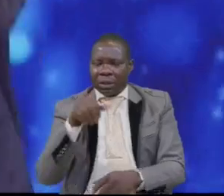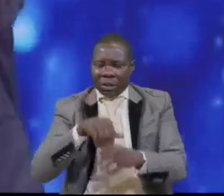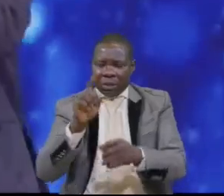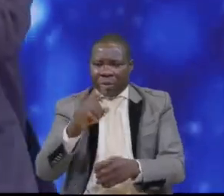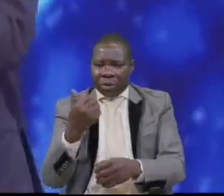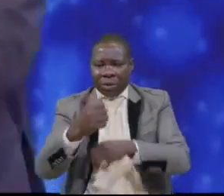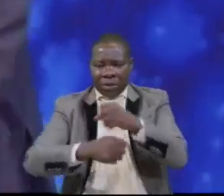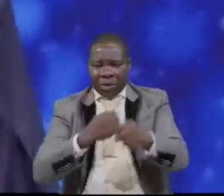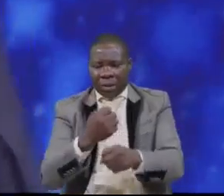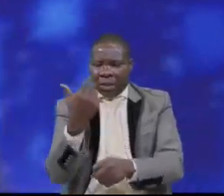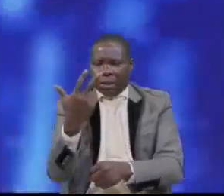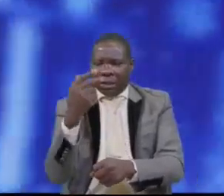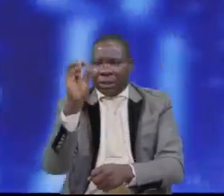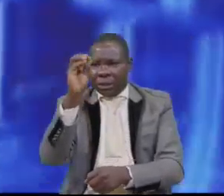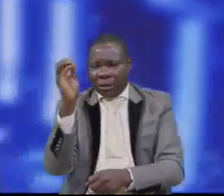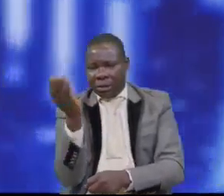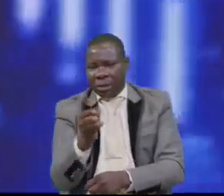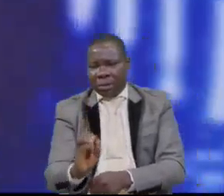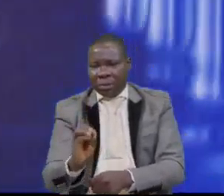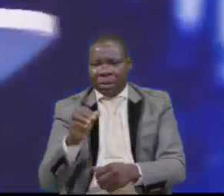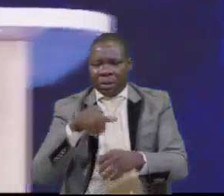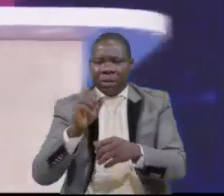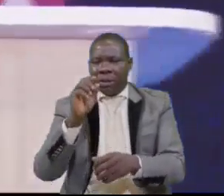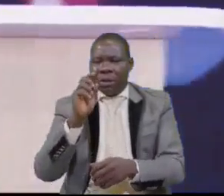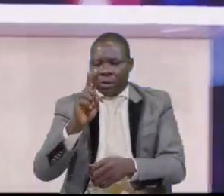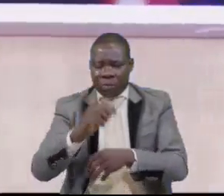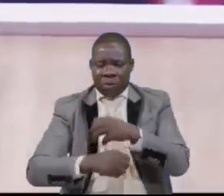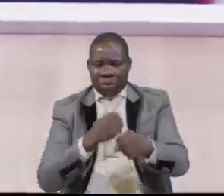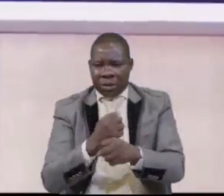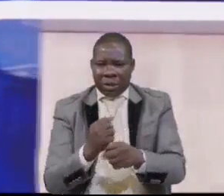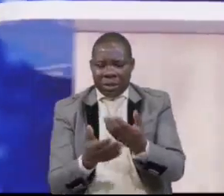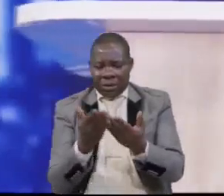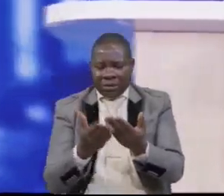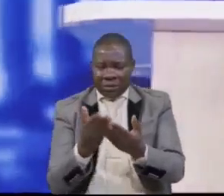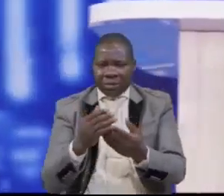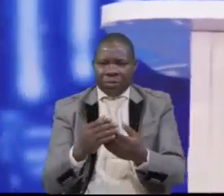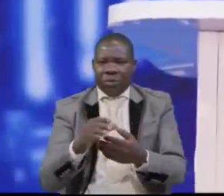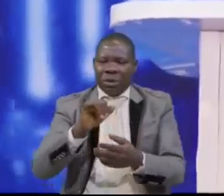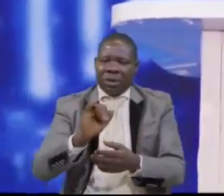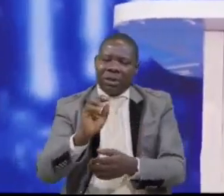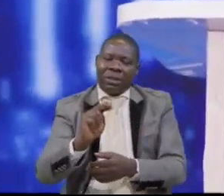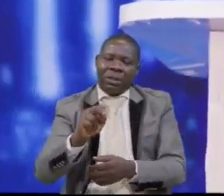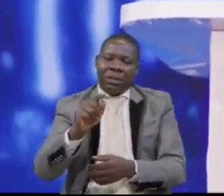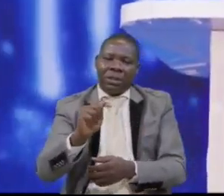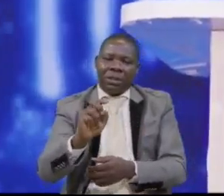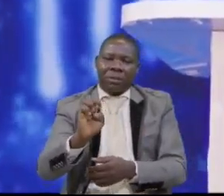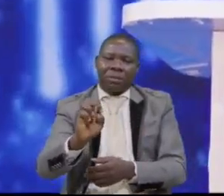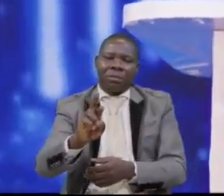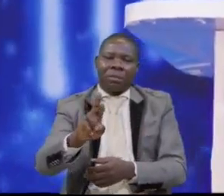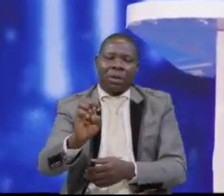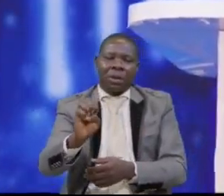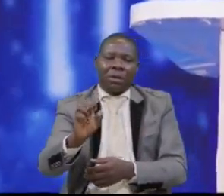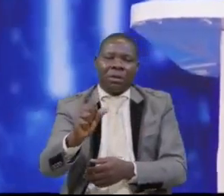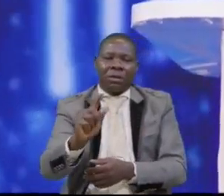year simple interest that principal that 100% the principal when